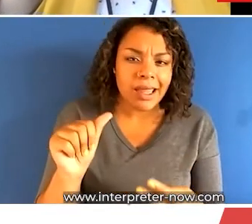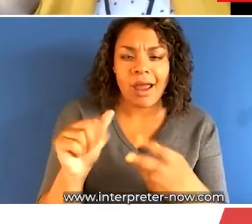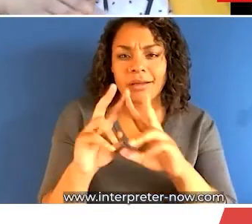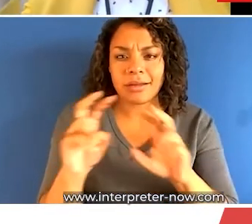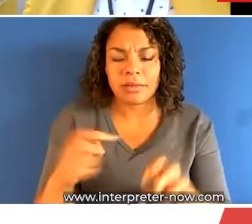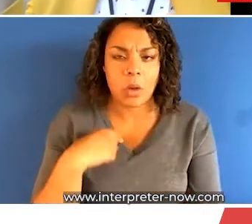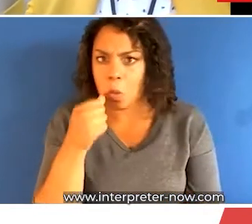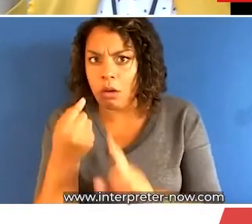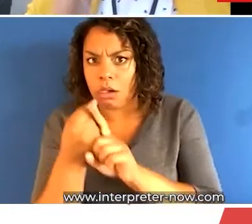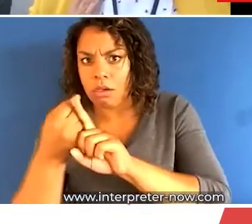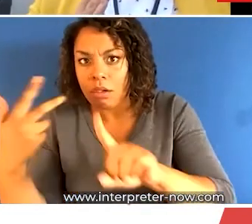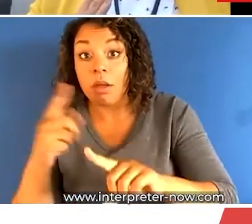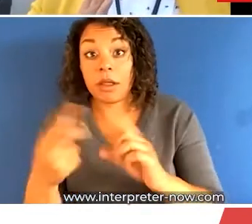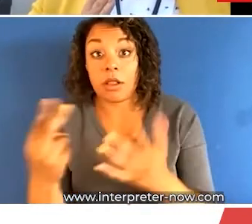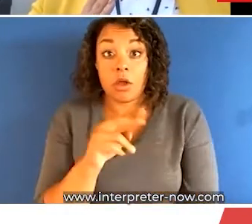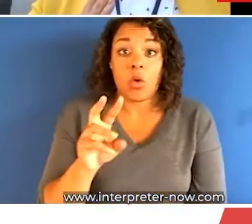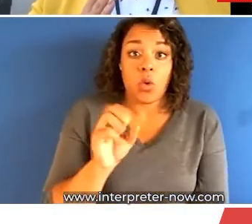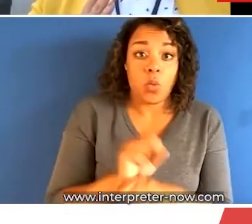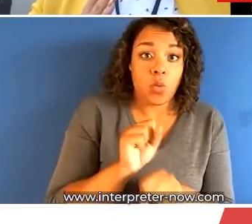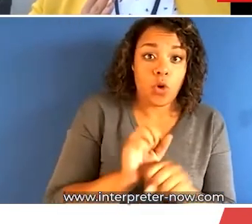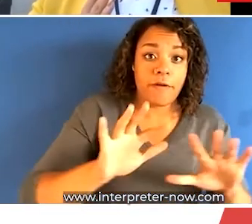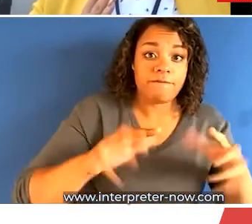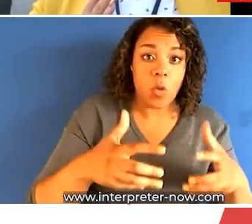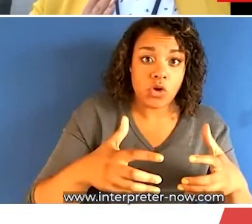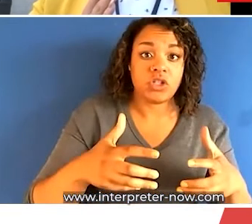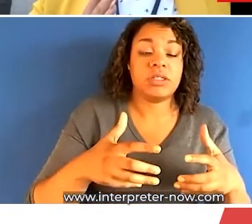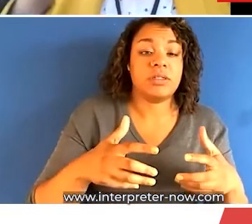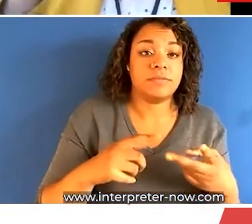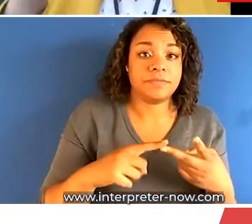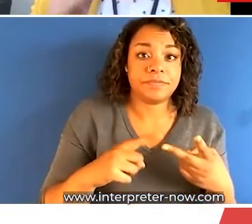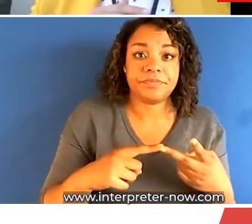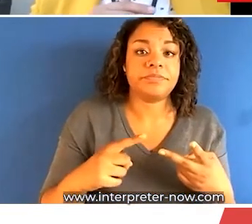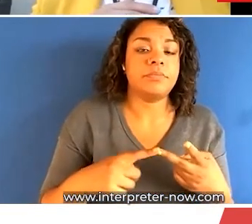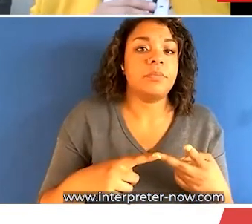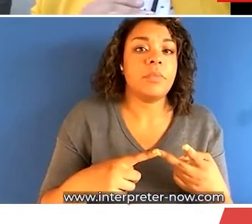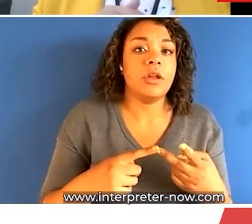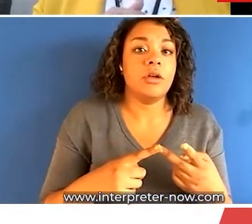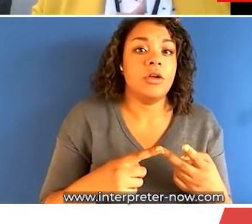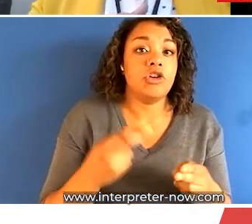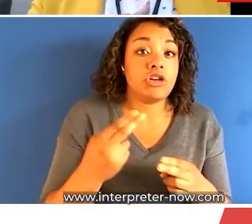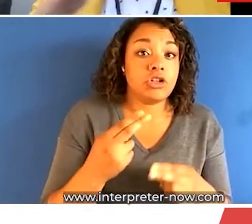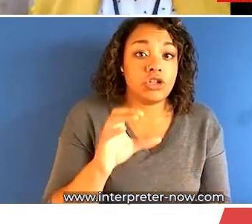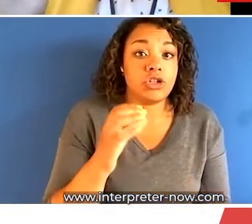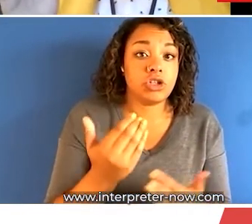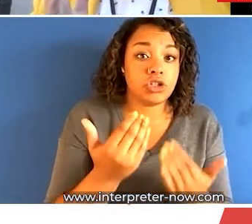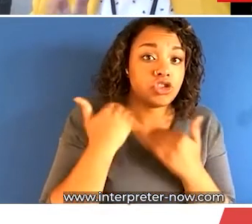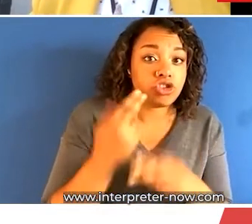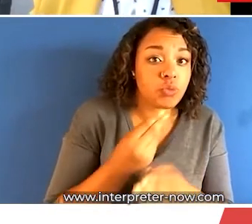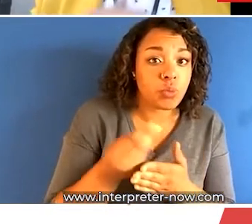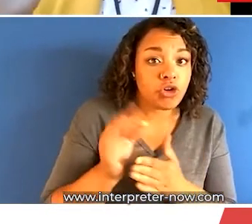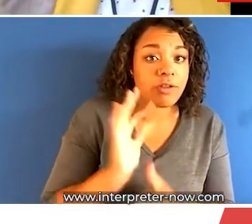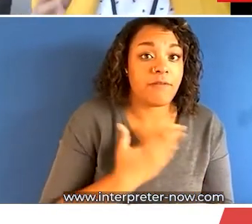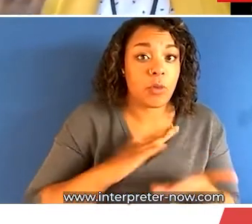won't go into it, but workforce, even just the consumerism of our community, the growth of